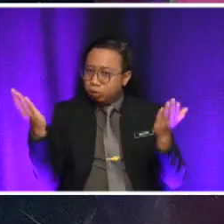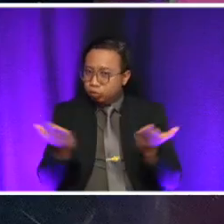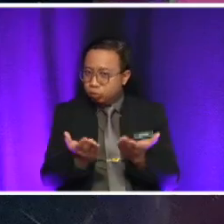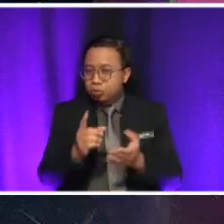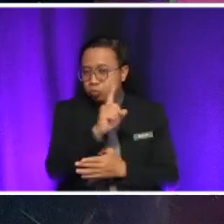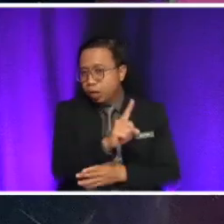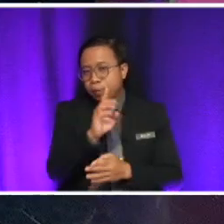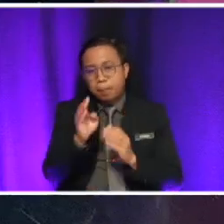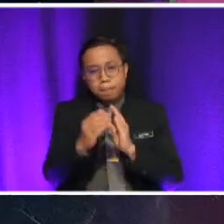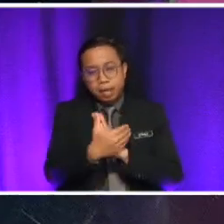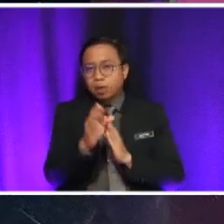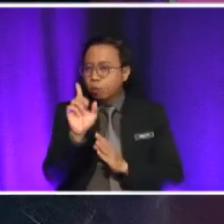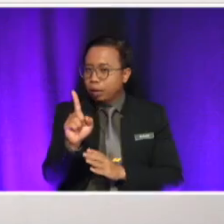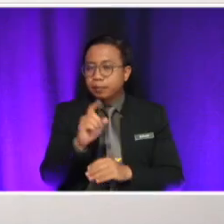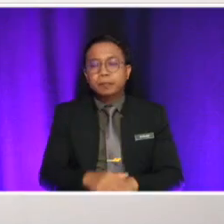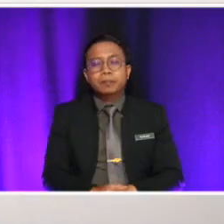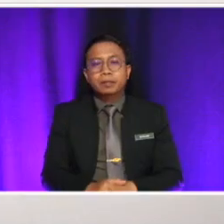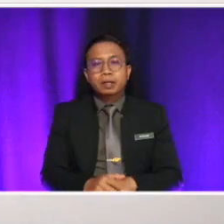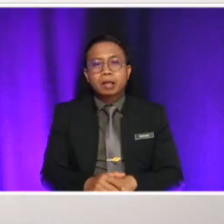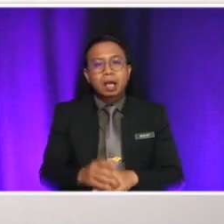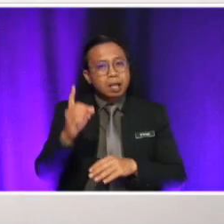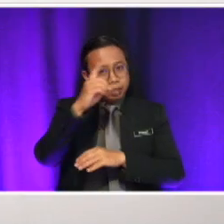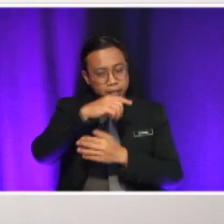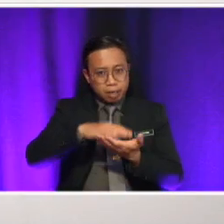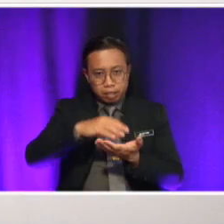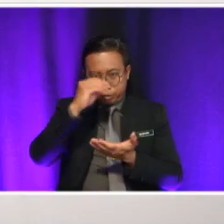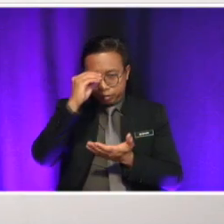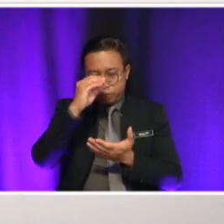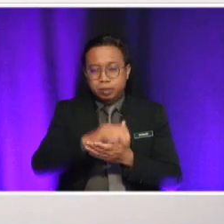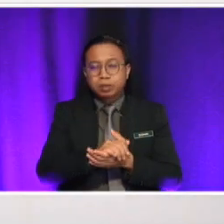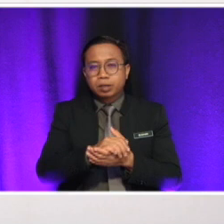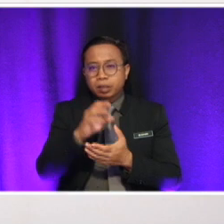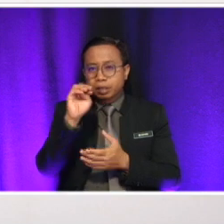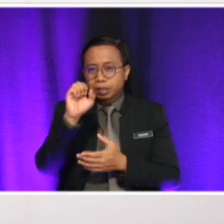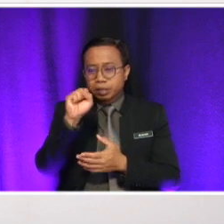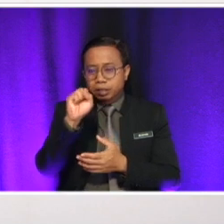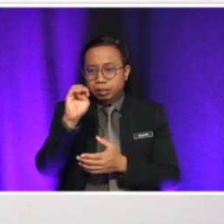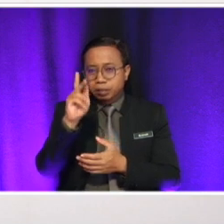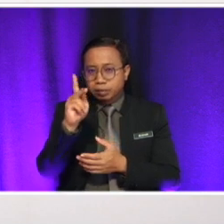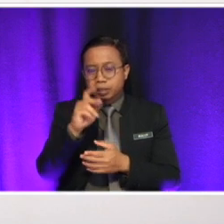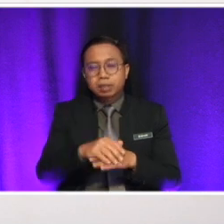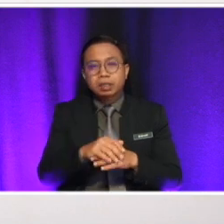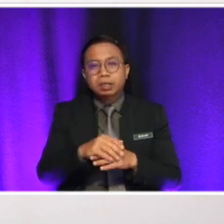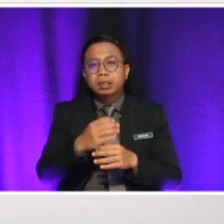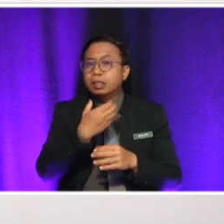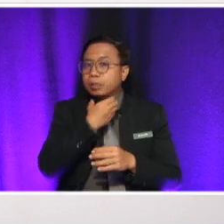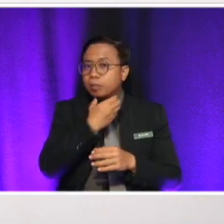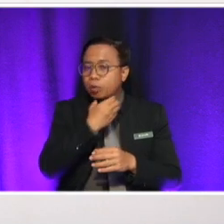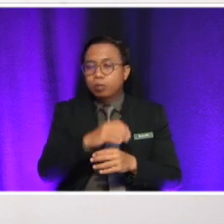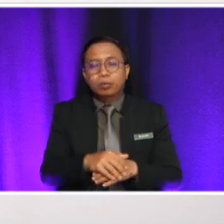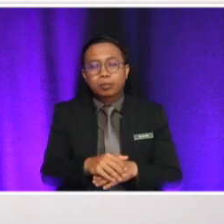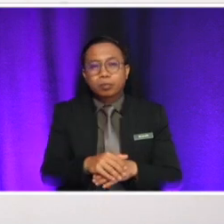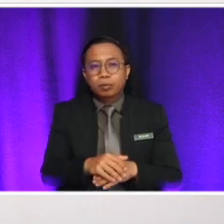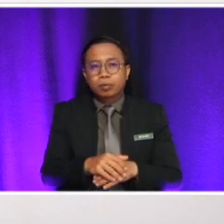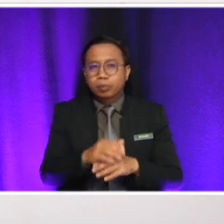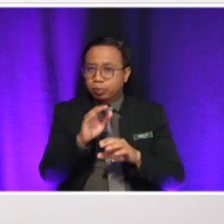by one? Okay, for today's lesson, we have my students from SMK Perempuan Methodist Ipoh Perak. And on the top, we